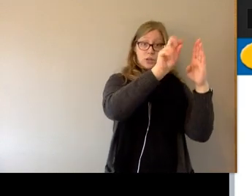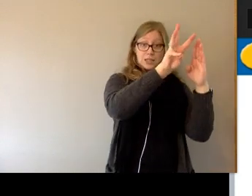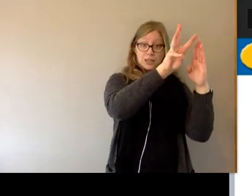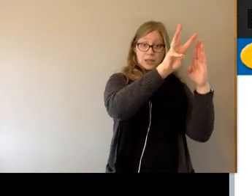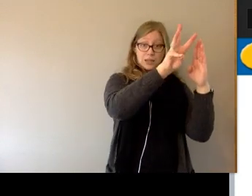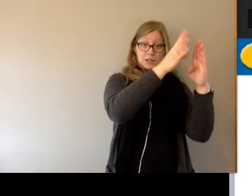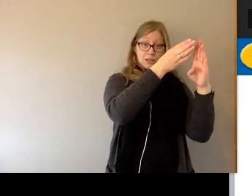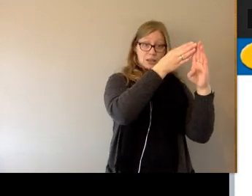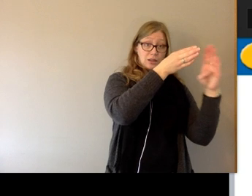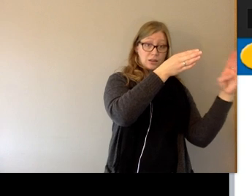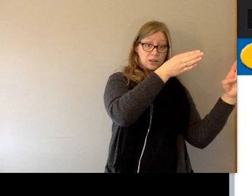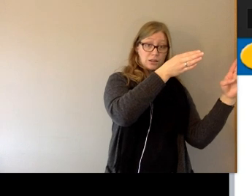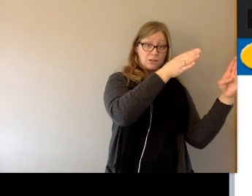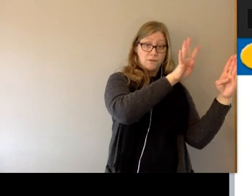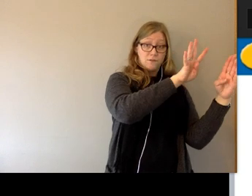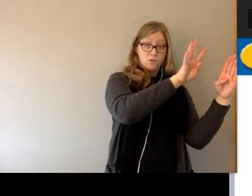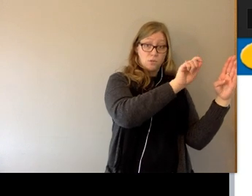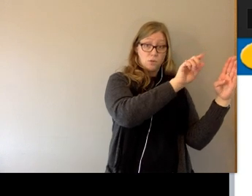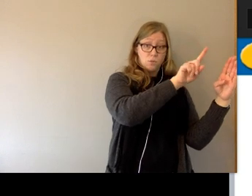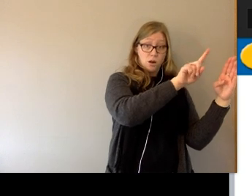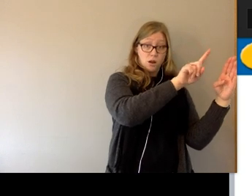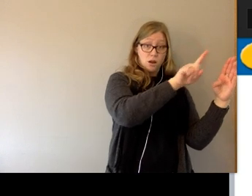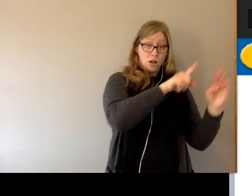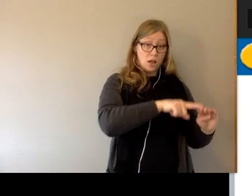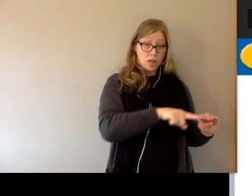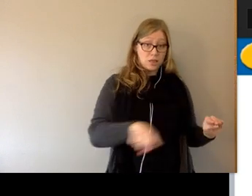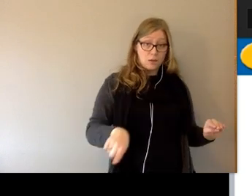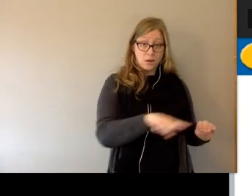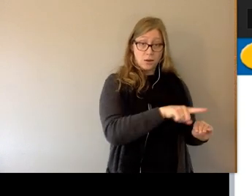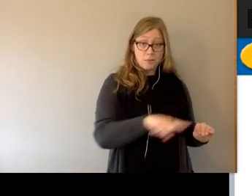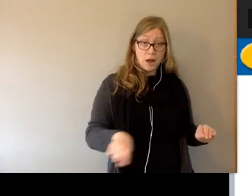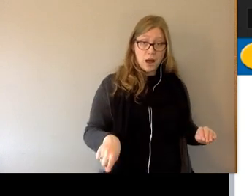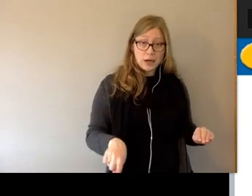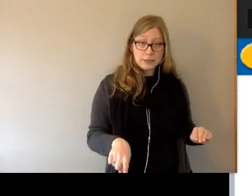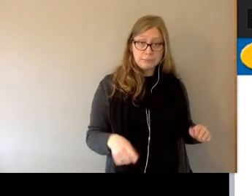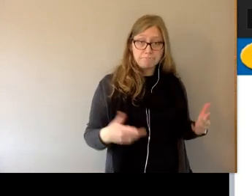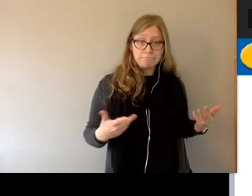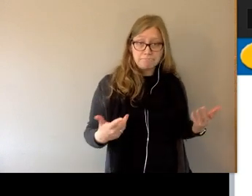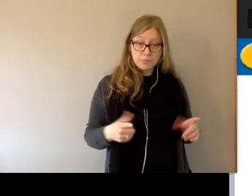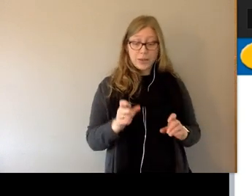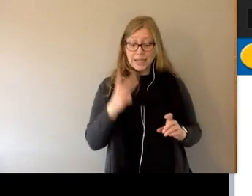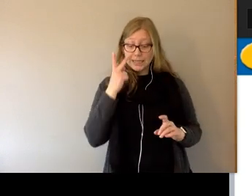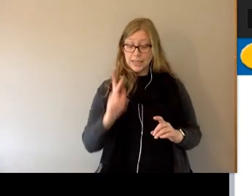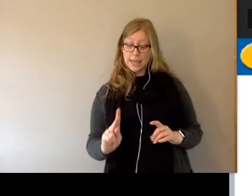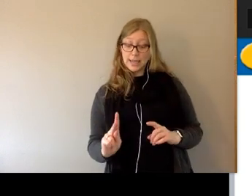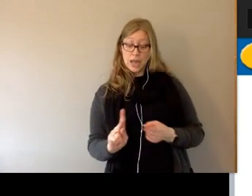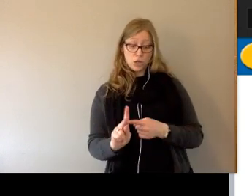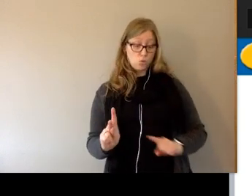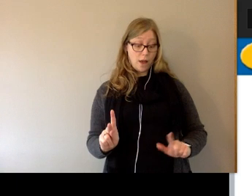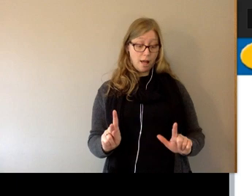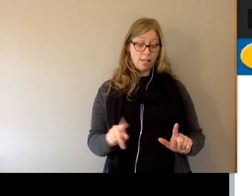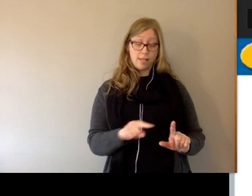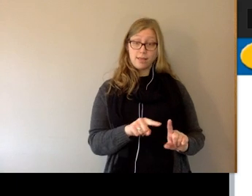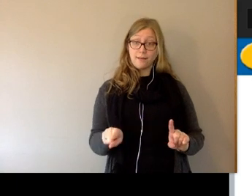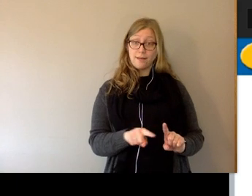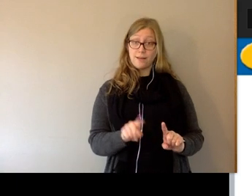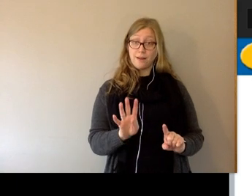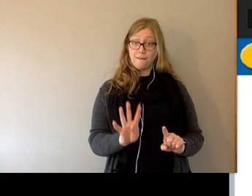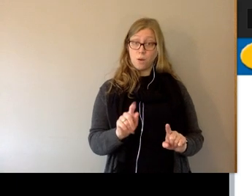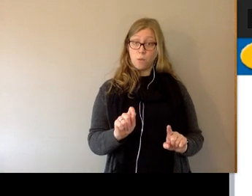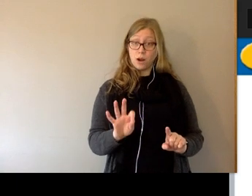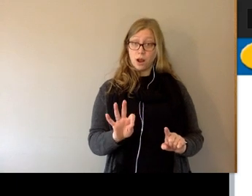But on the bottom, those lengths on the bottom, we can see that the length from K to L is 4.9, but we don't know L to